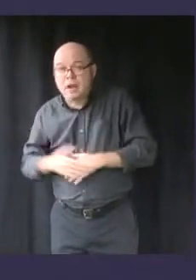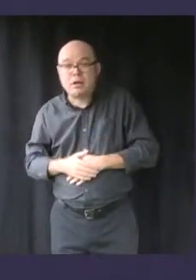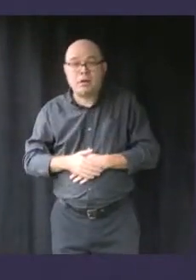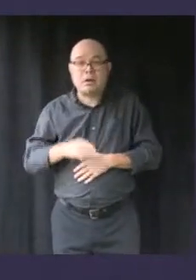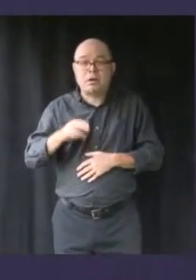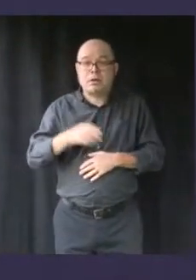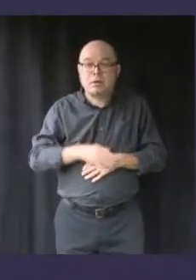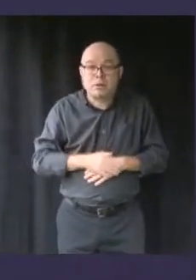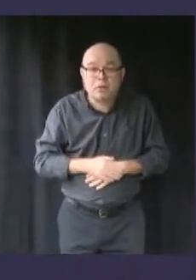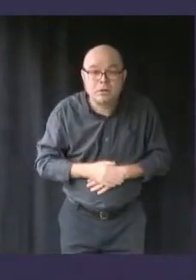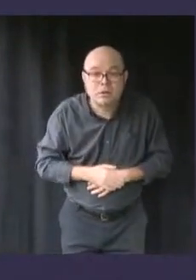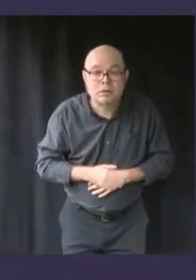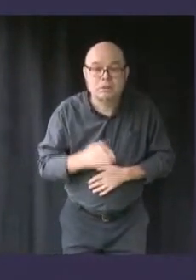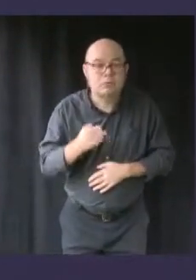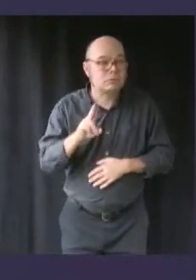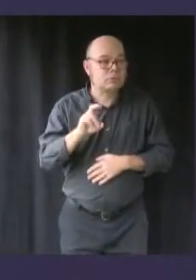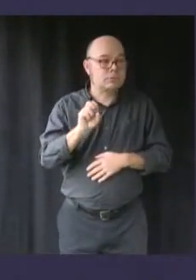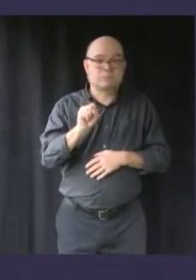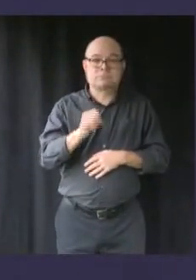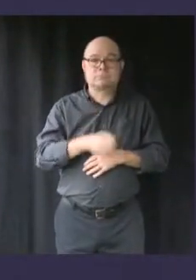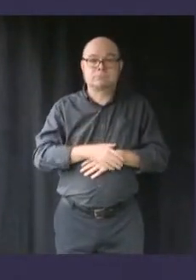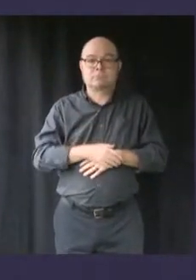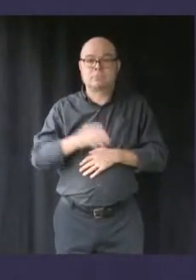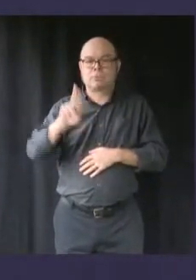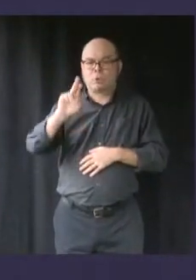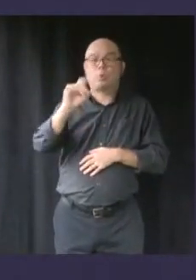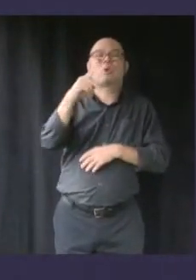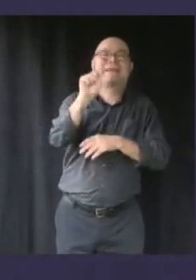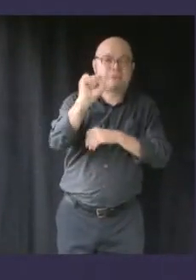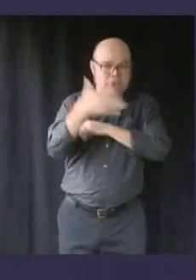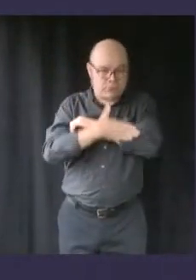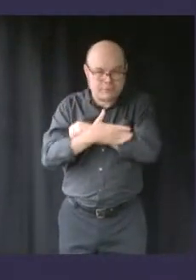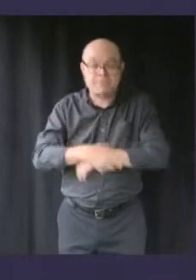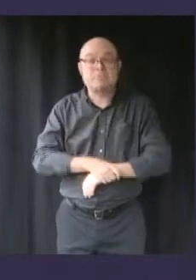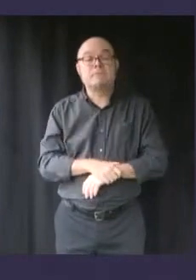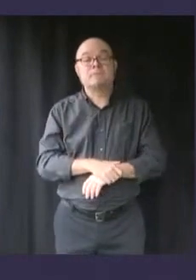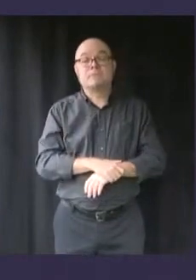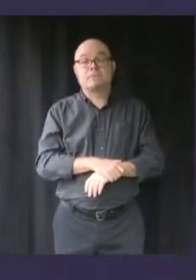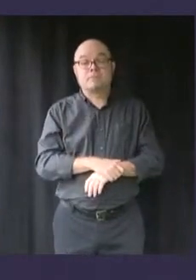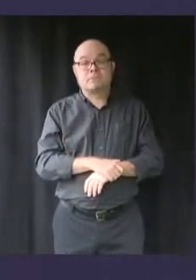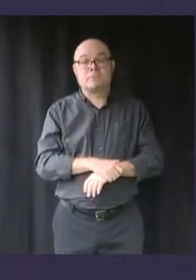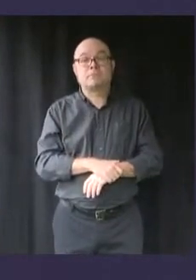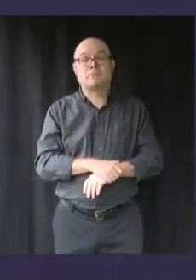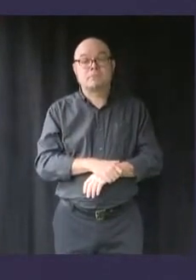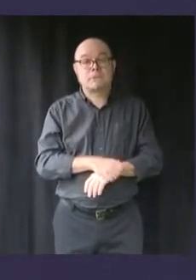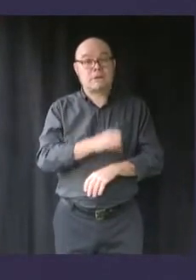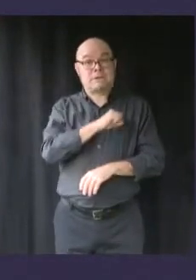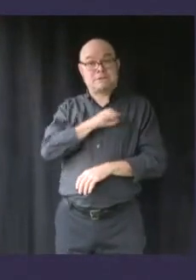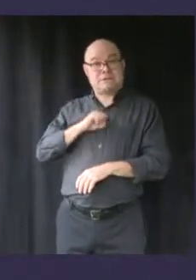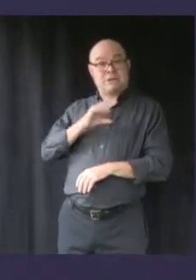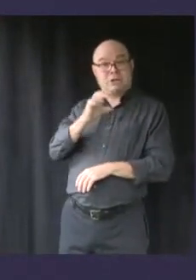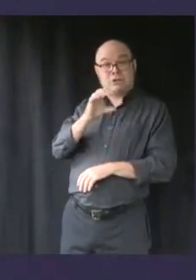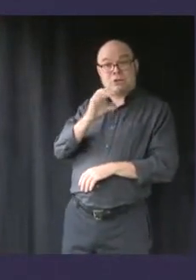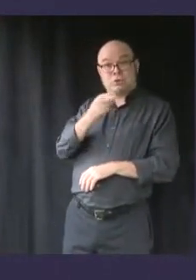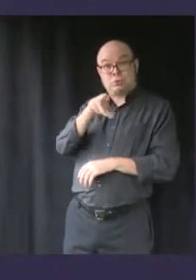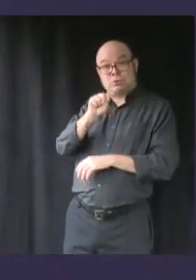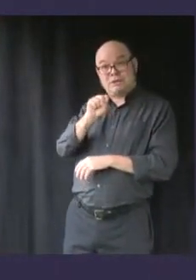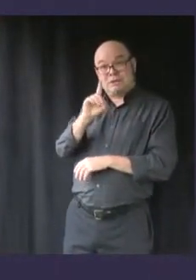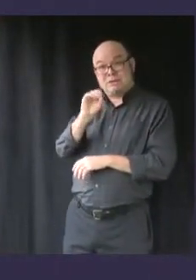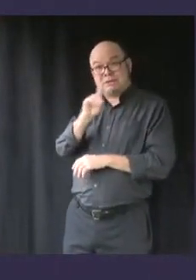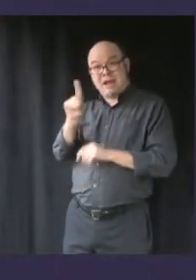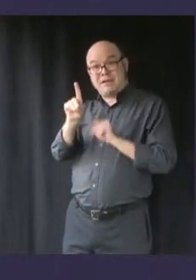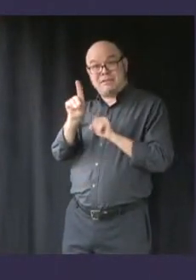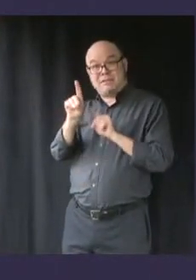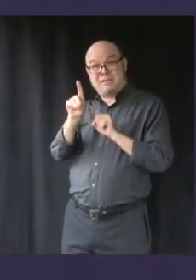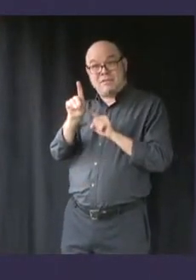end. And it was Senator Chris Dodd was right when he said, and I quote, "The lessons of Nuremberg must be continually